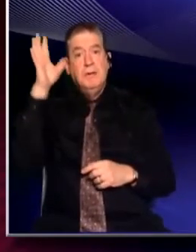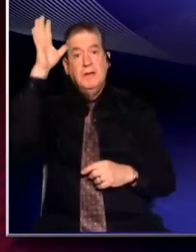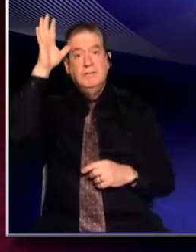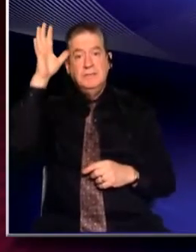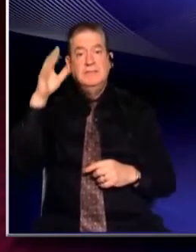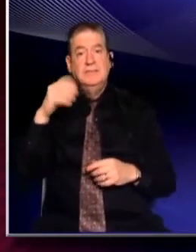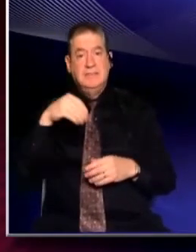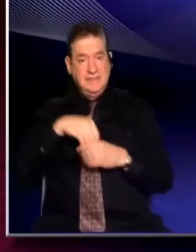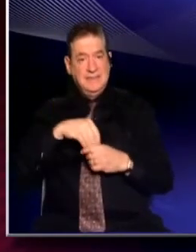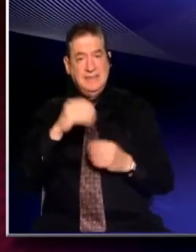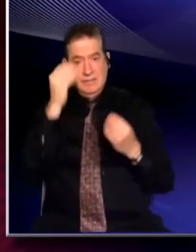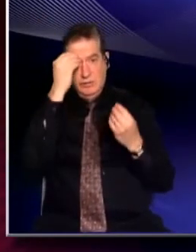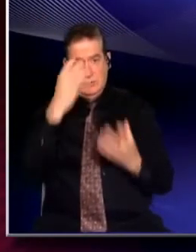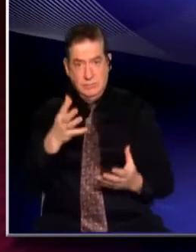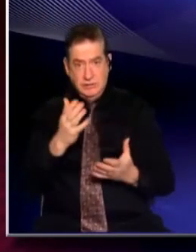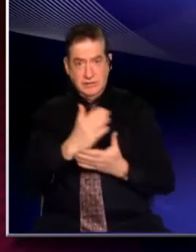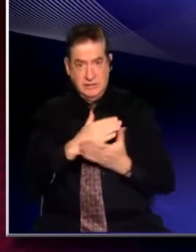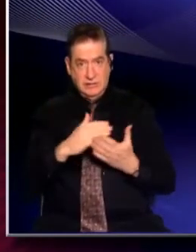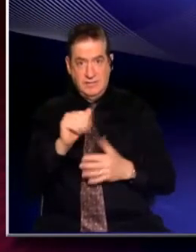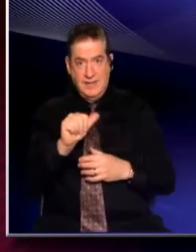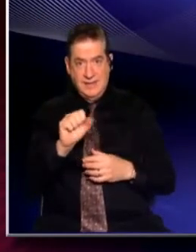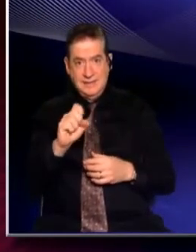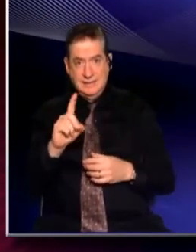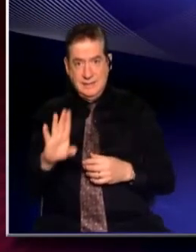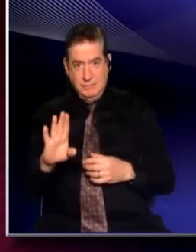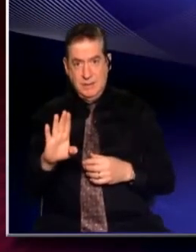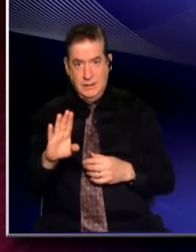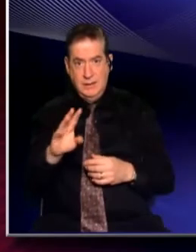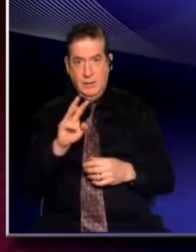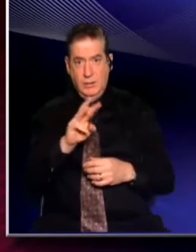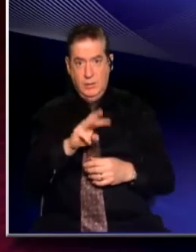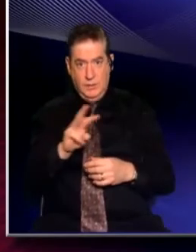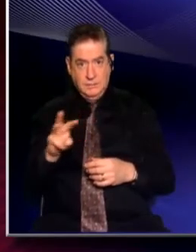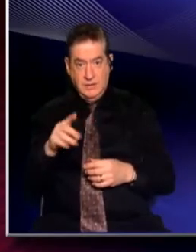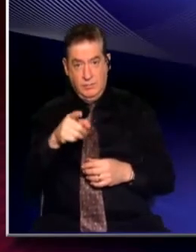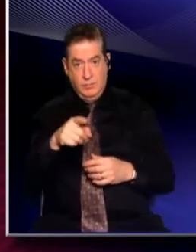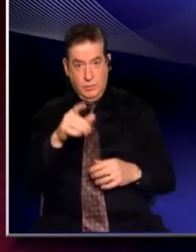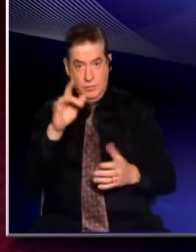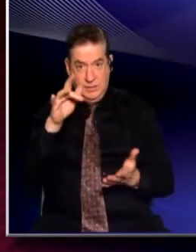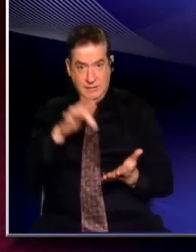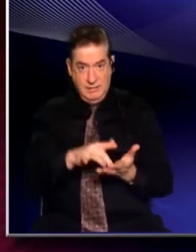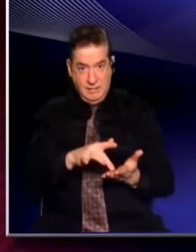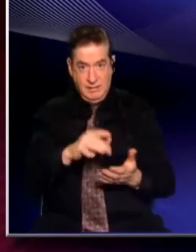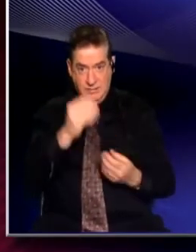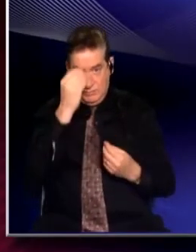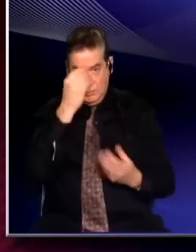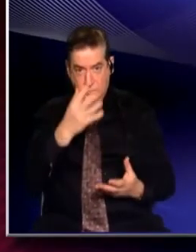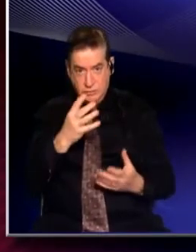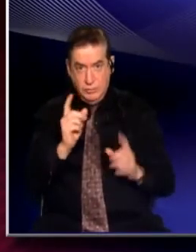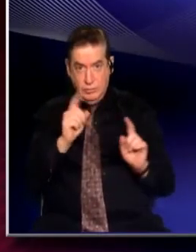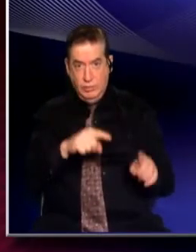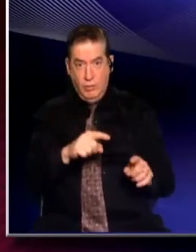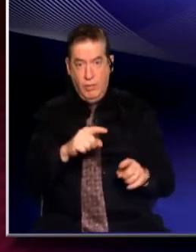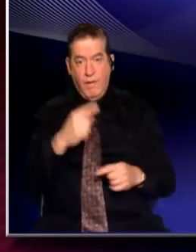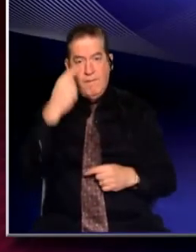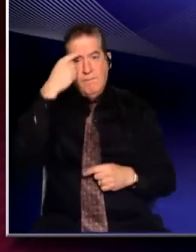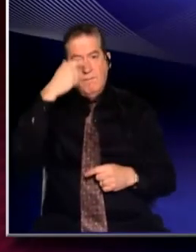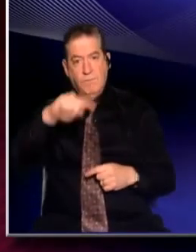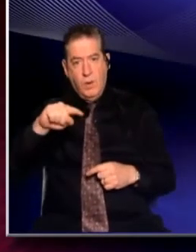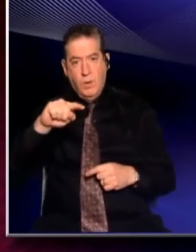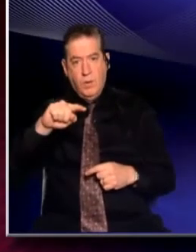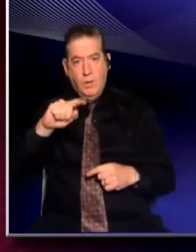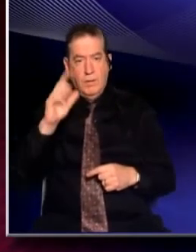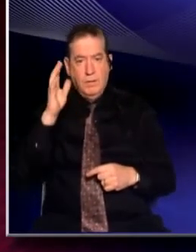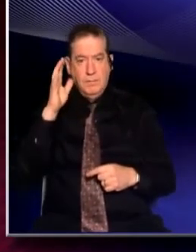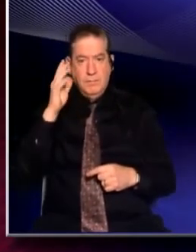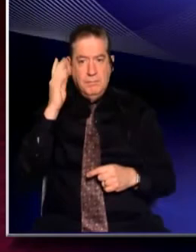in the information section of the ASDB website, if you click on information and go to For Parents, there